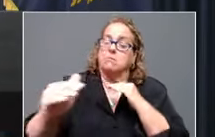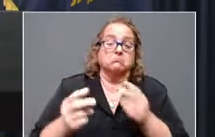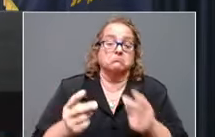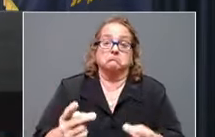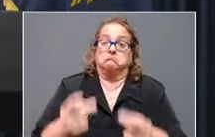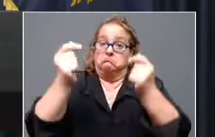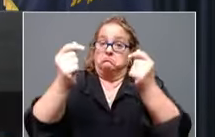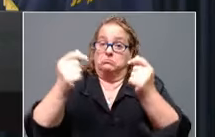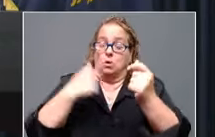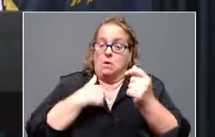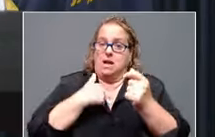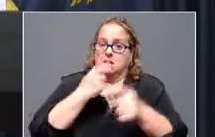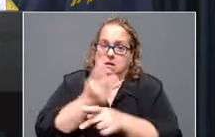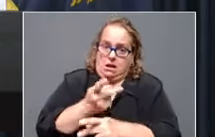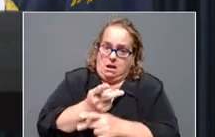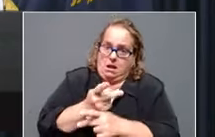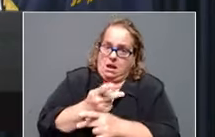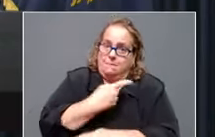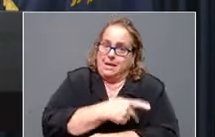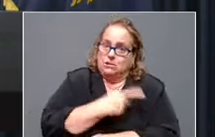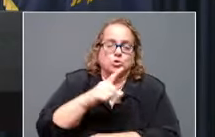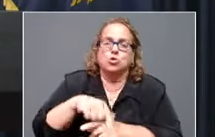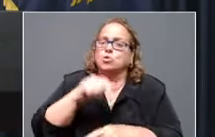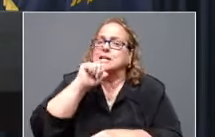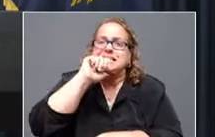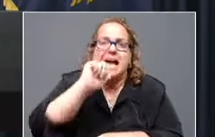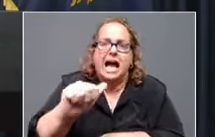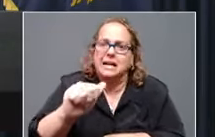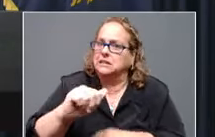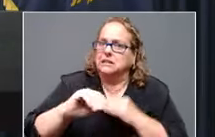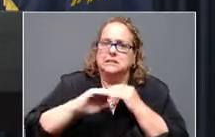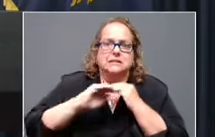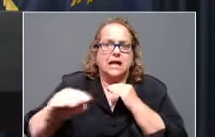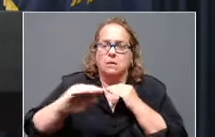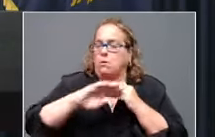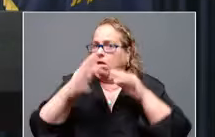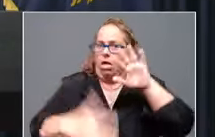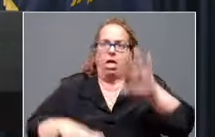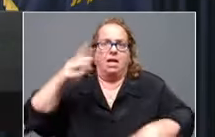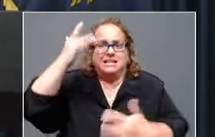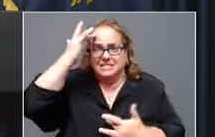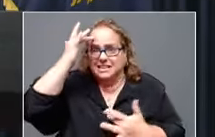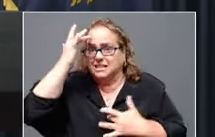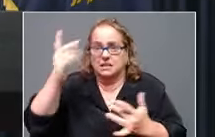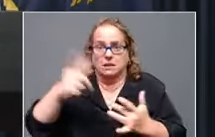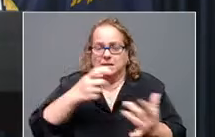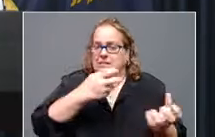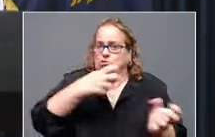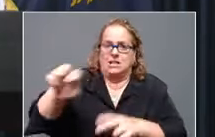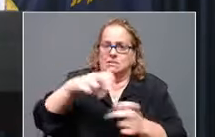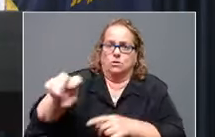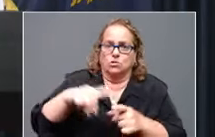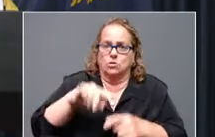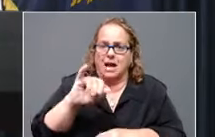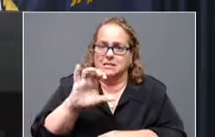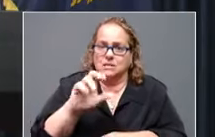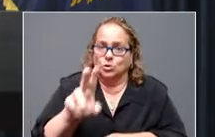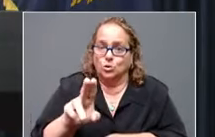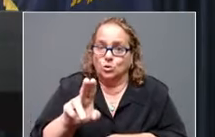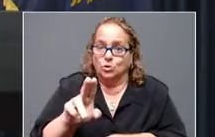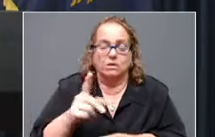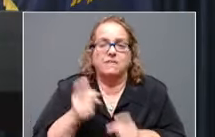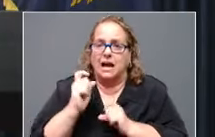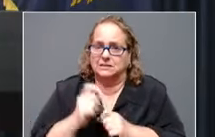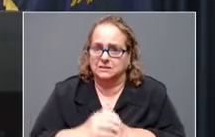them breathe. To say it's been a whirlwind and taxing is an understatement. Over the past 18